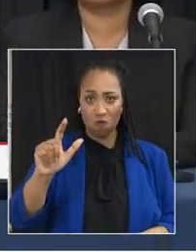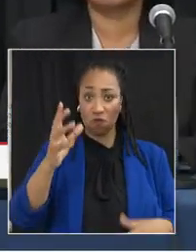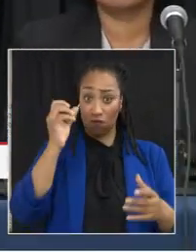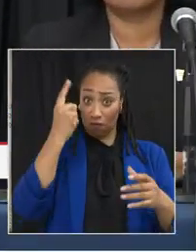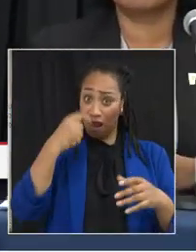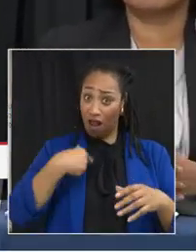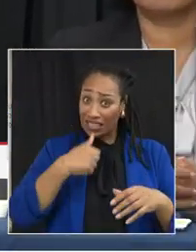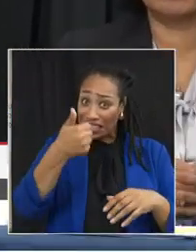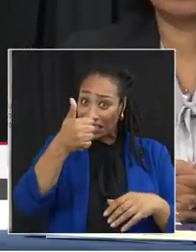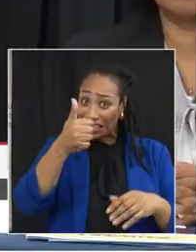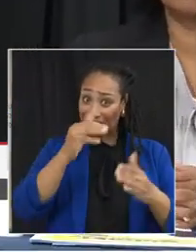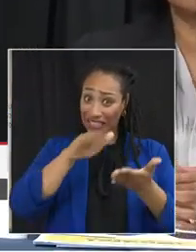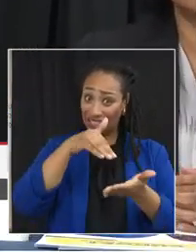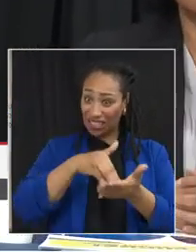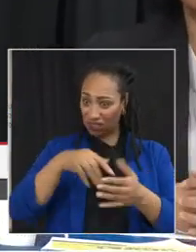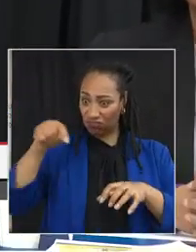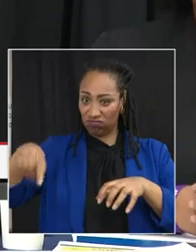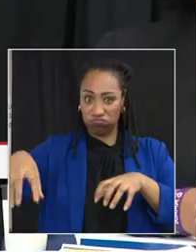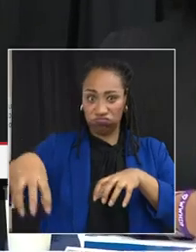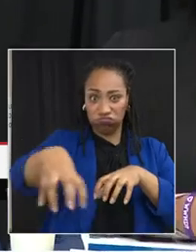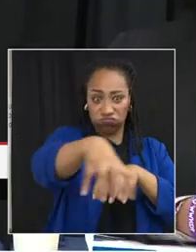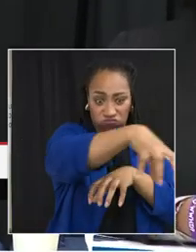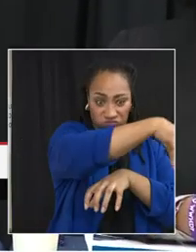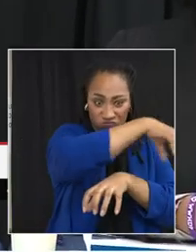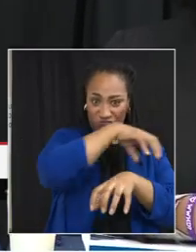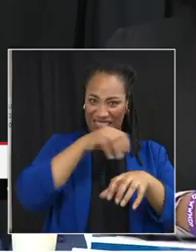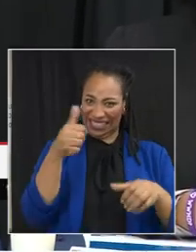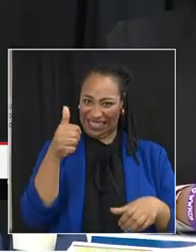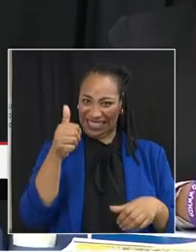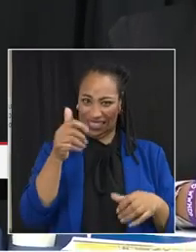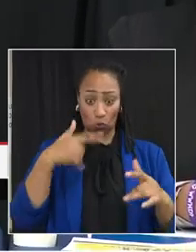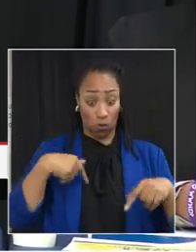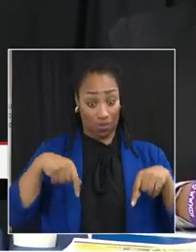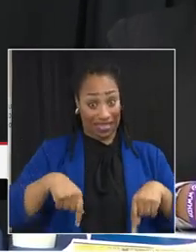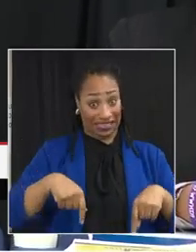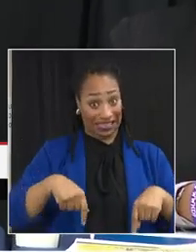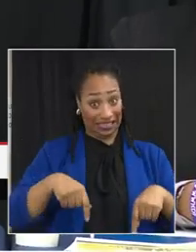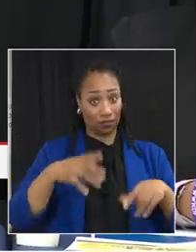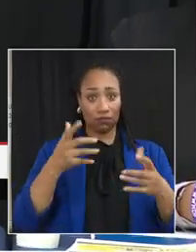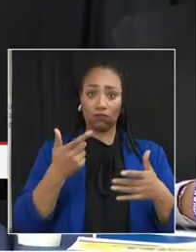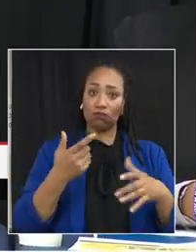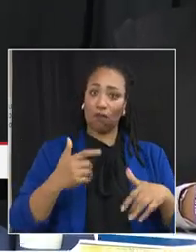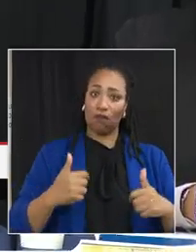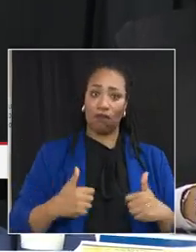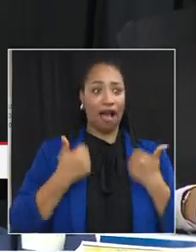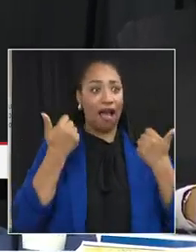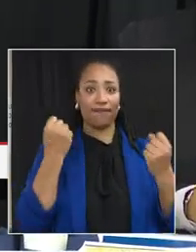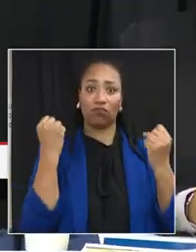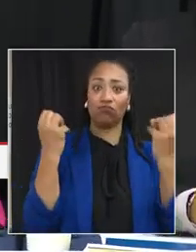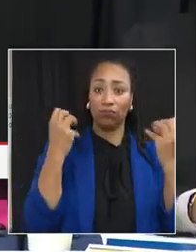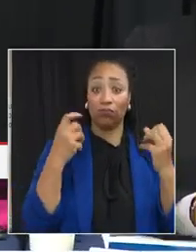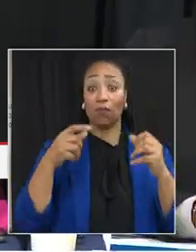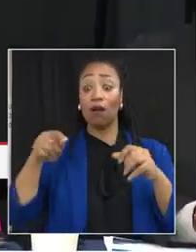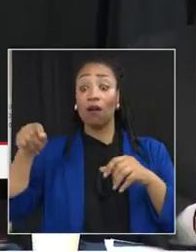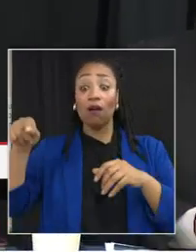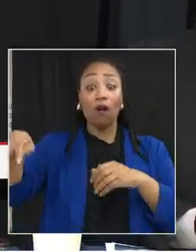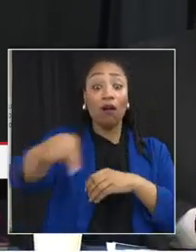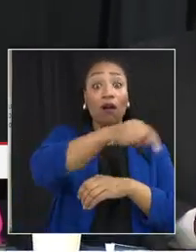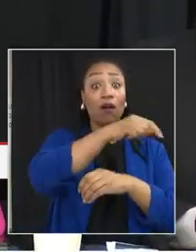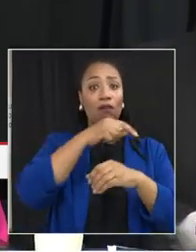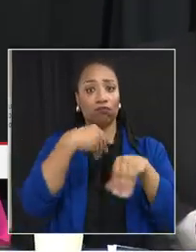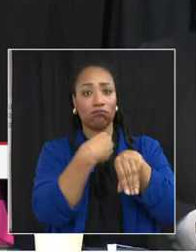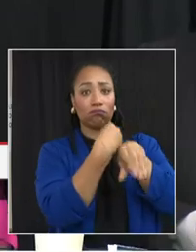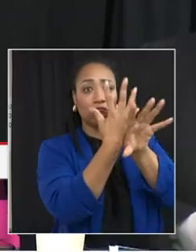Cities, where they have TV screens, they're dialed in, and they can participate. We likewise have people who